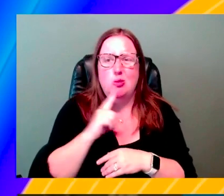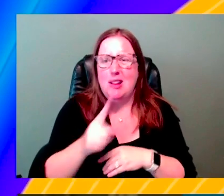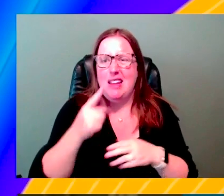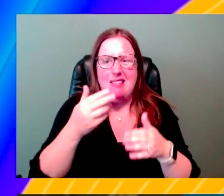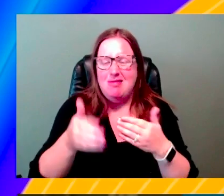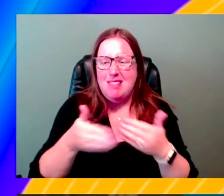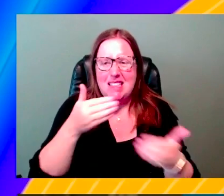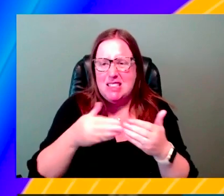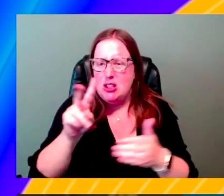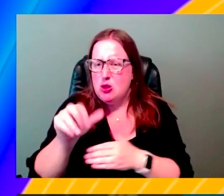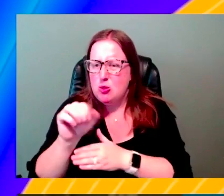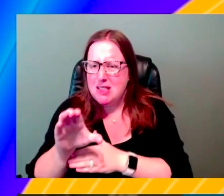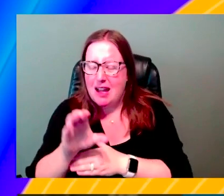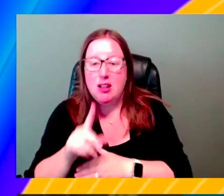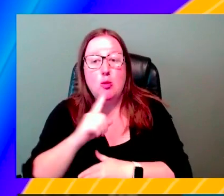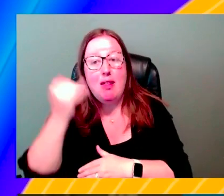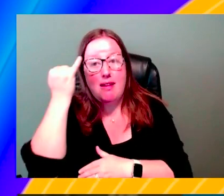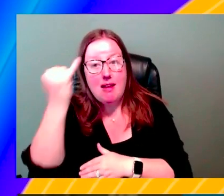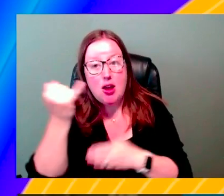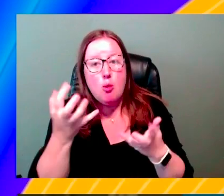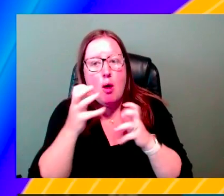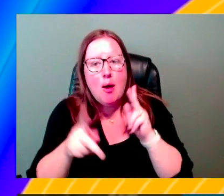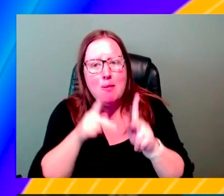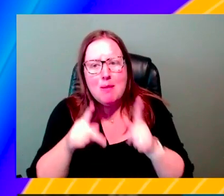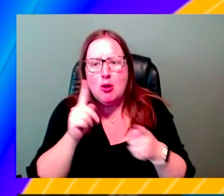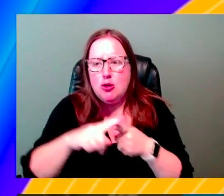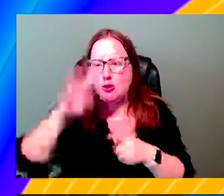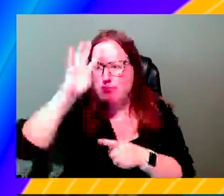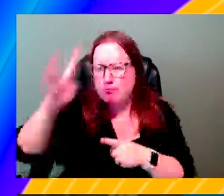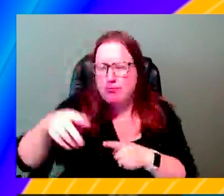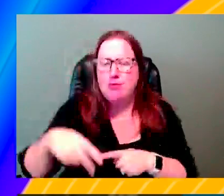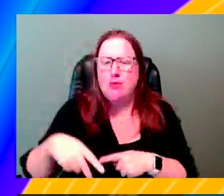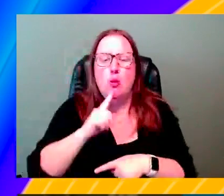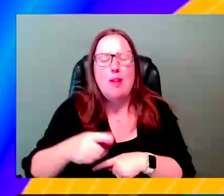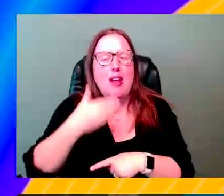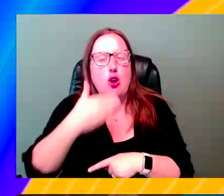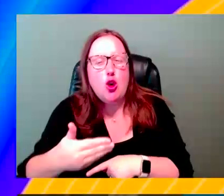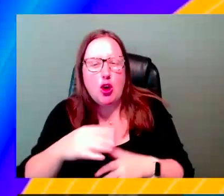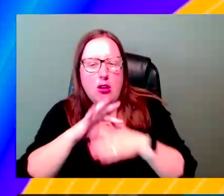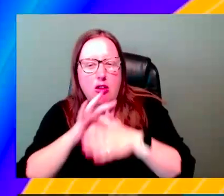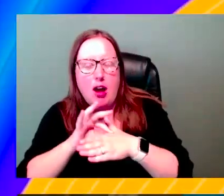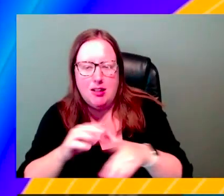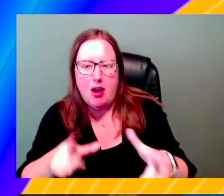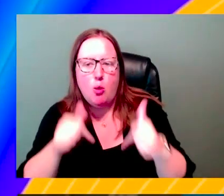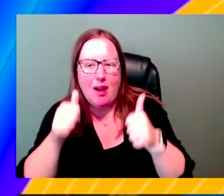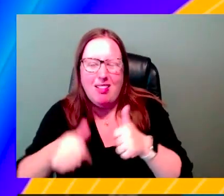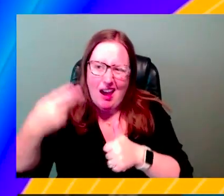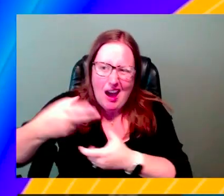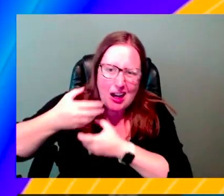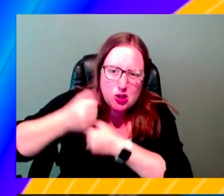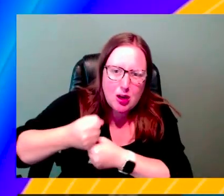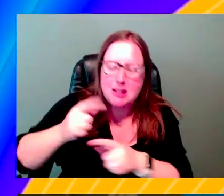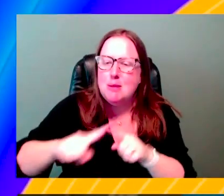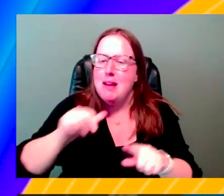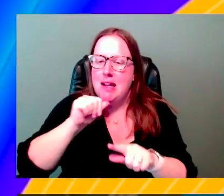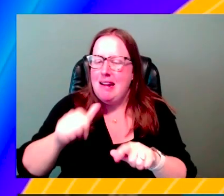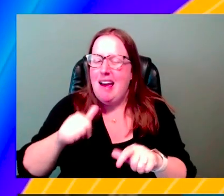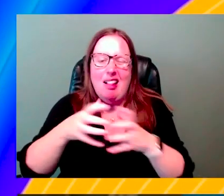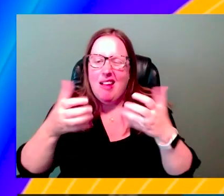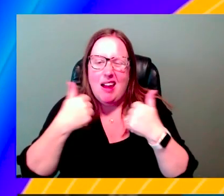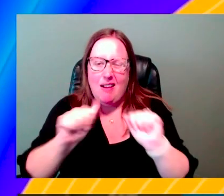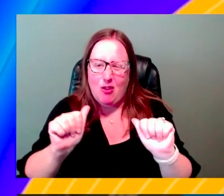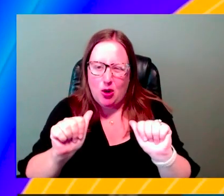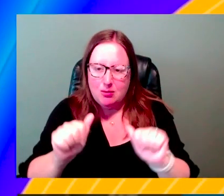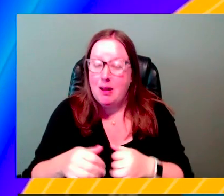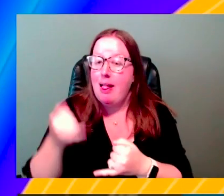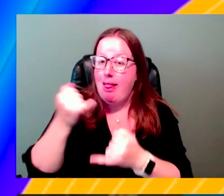again, is that we really want people to be able to create high fidelity content very quickly with very little effort. And then the last thing, which I'll quickly